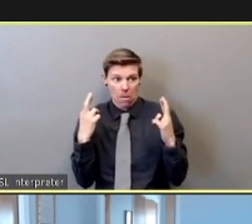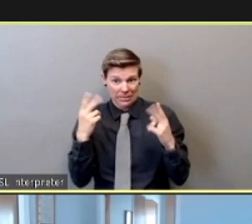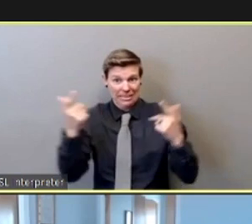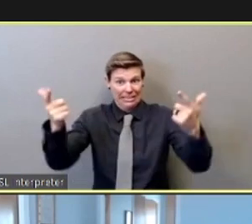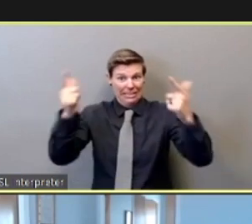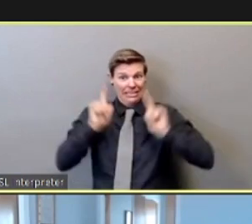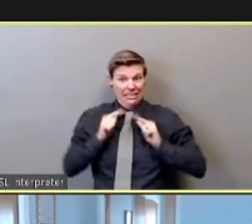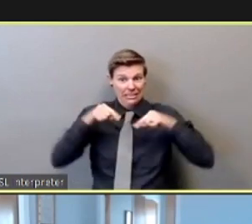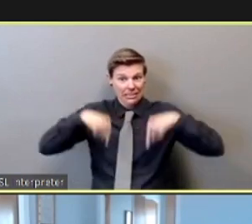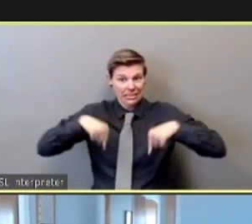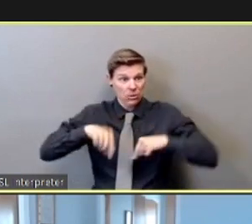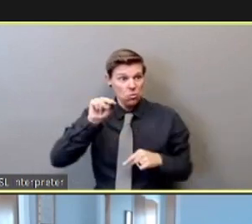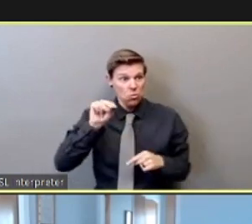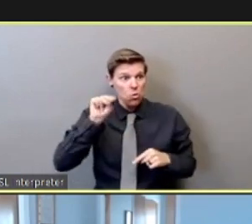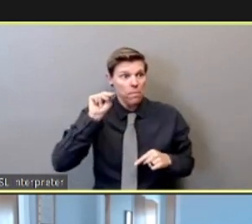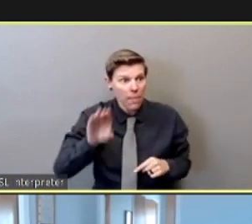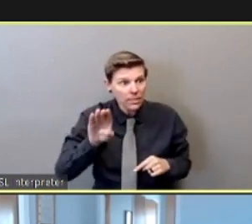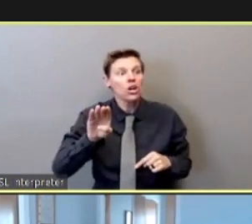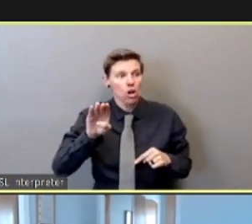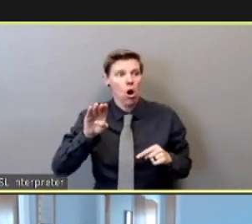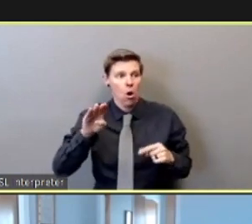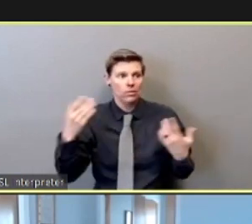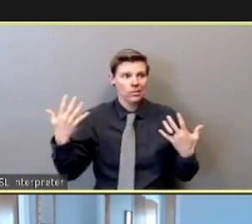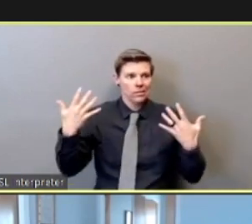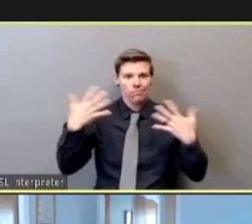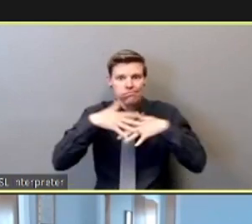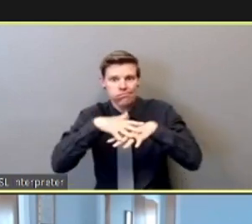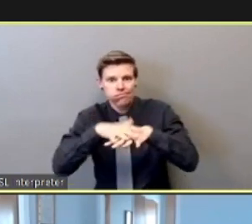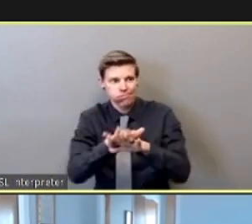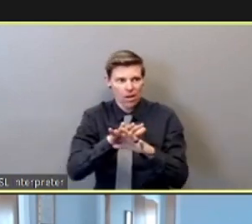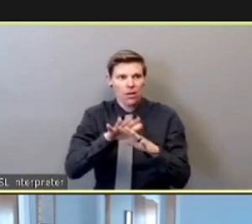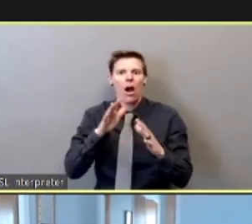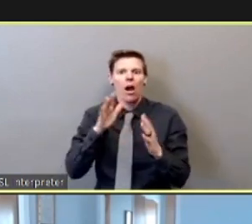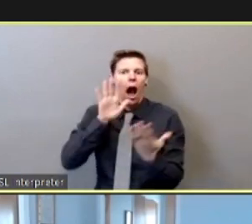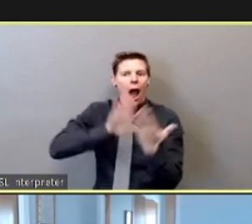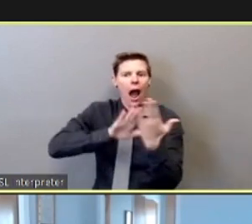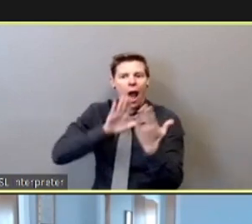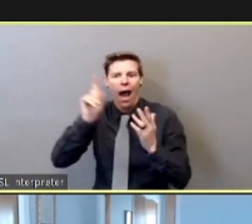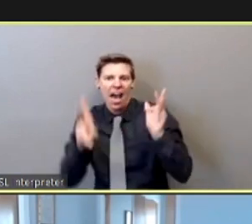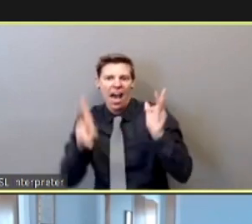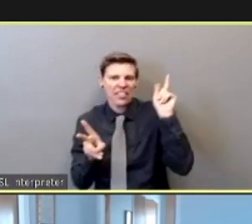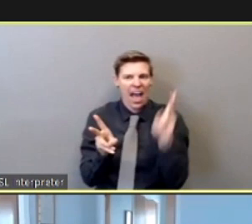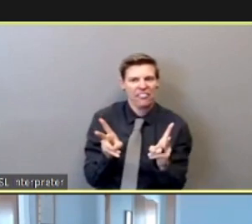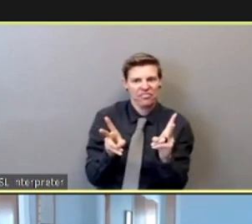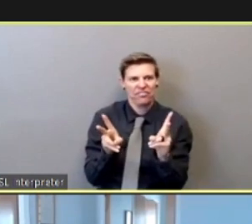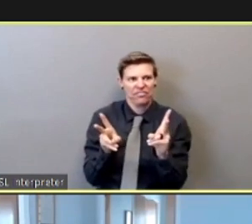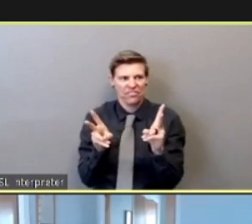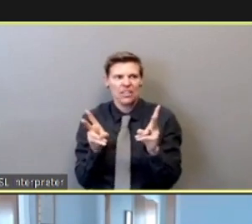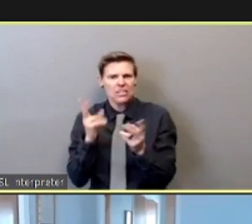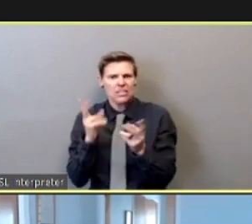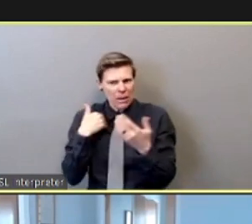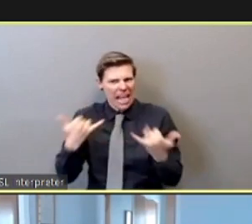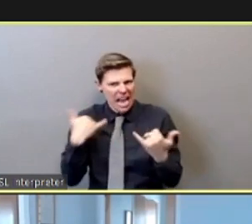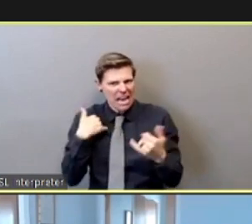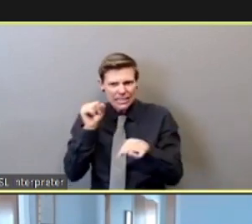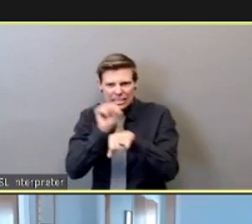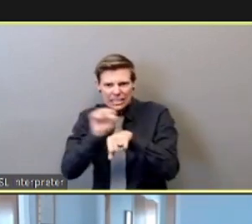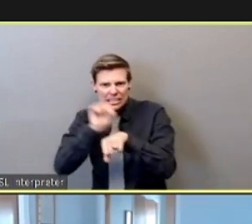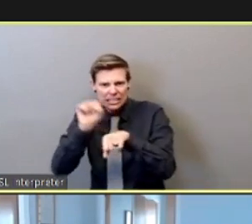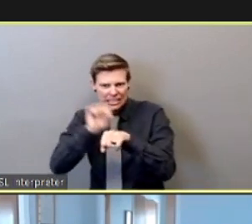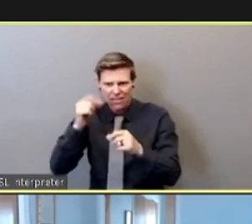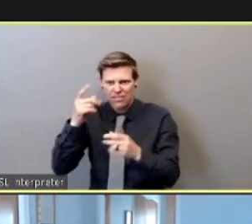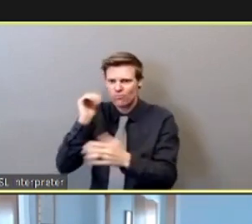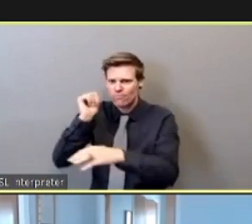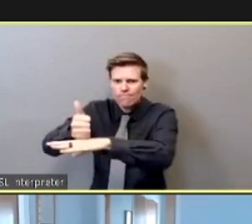enacted a hybrid model and worked closely with school districts and charters to aggressively enhance the safety of school